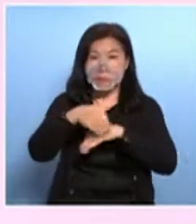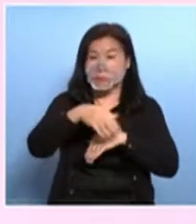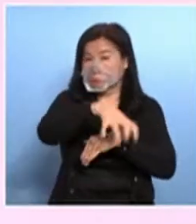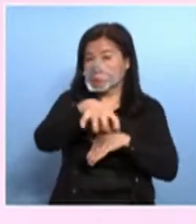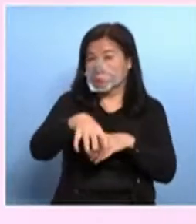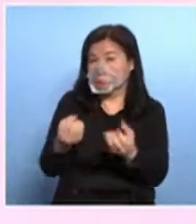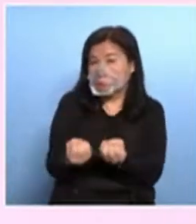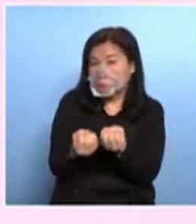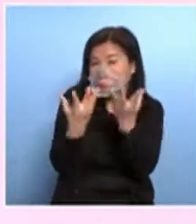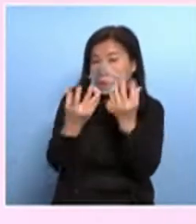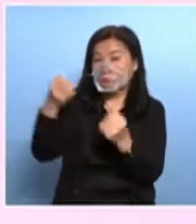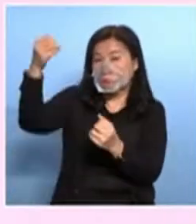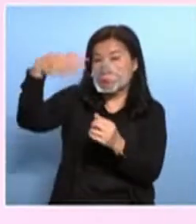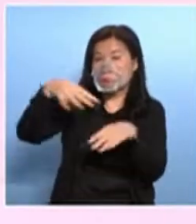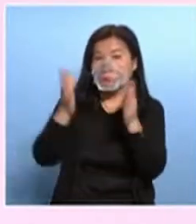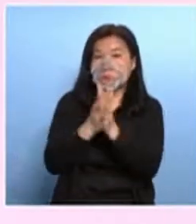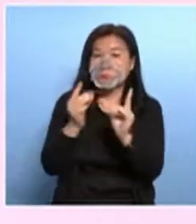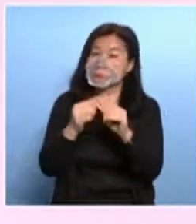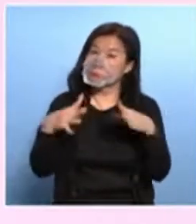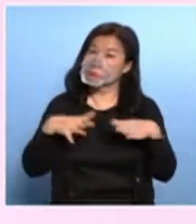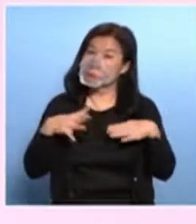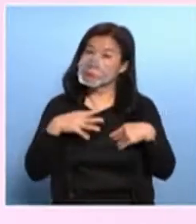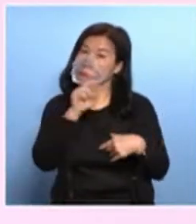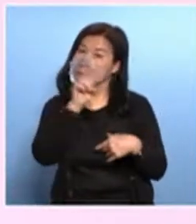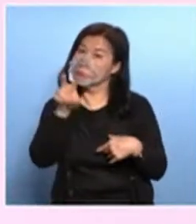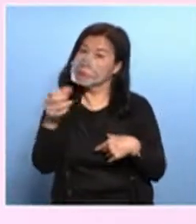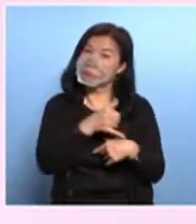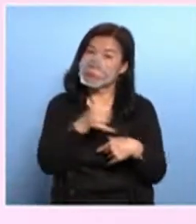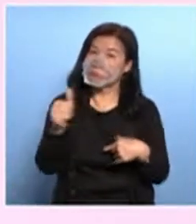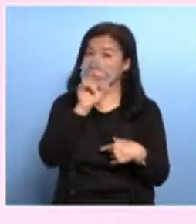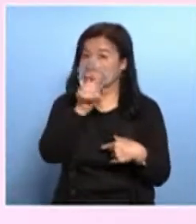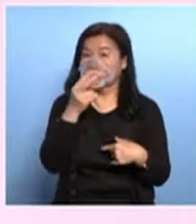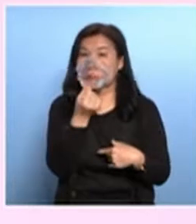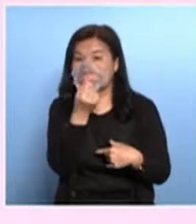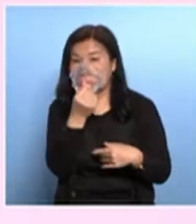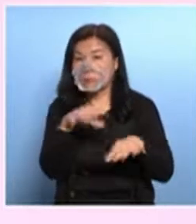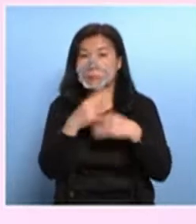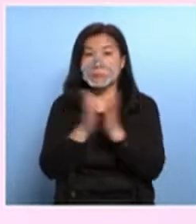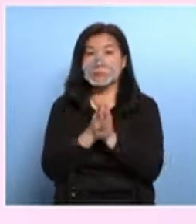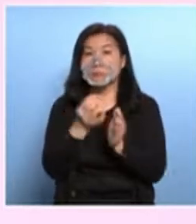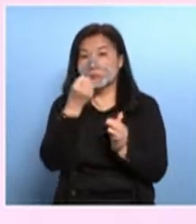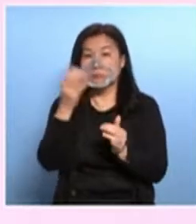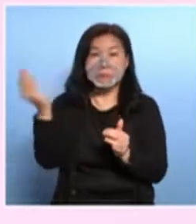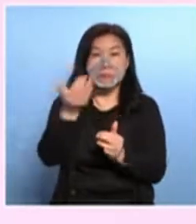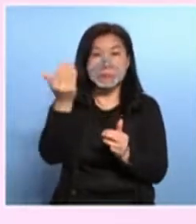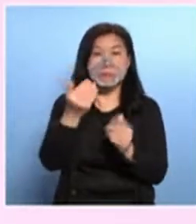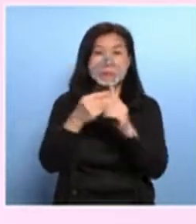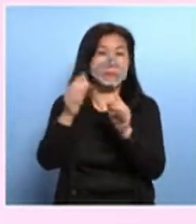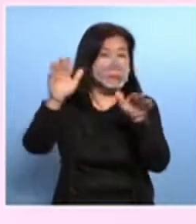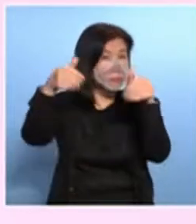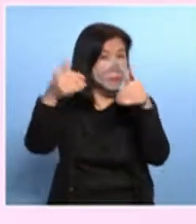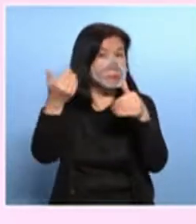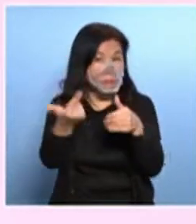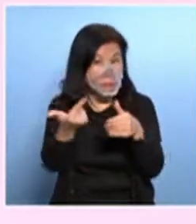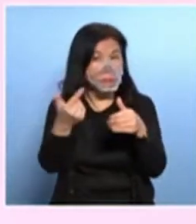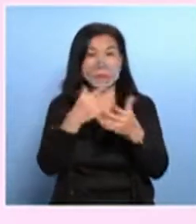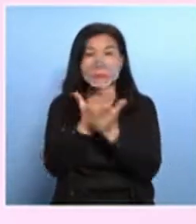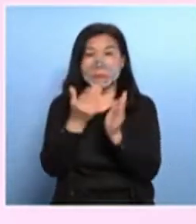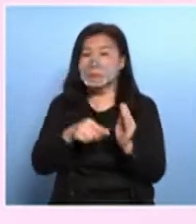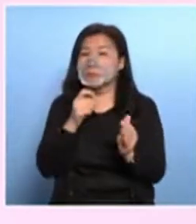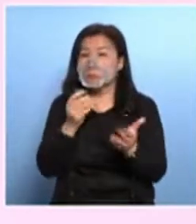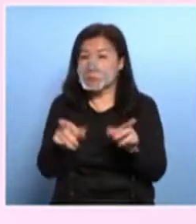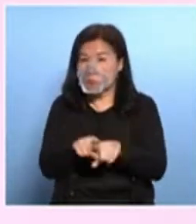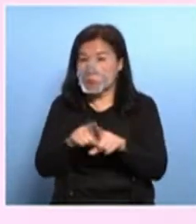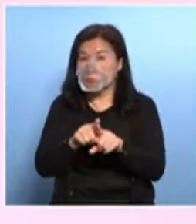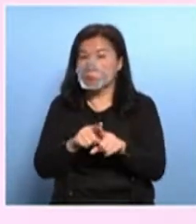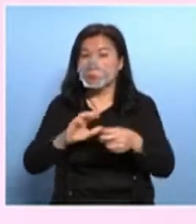establishment. These revitalization projects have become local highlights, attracting many people to visit during